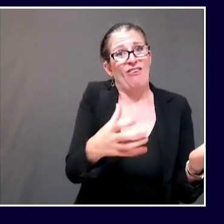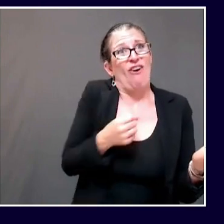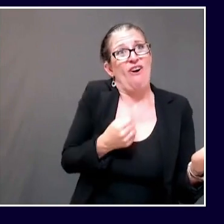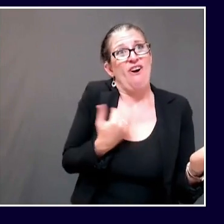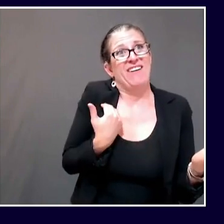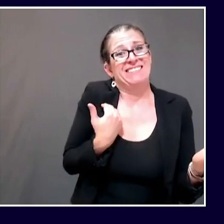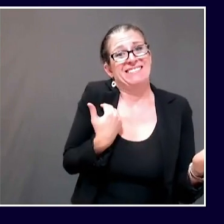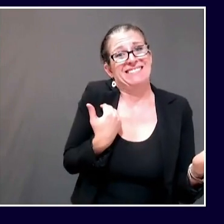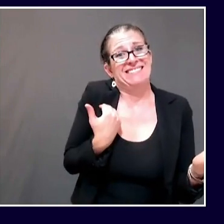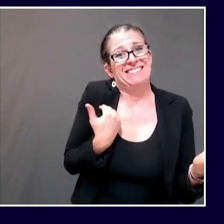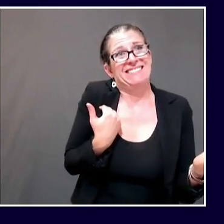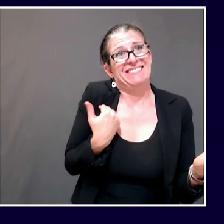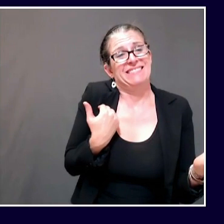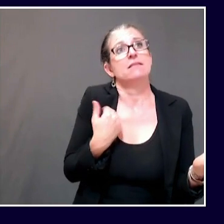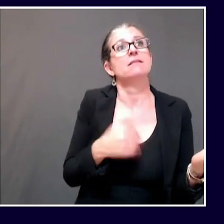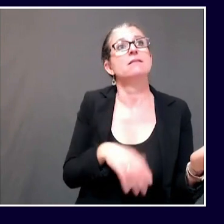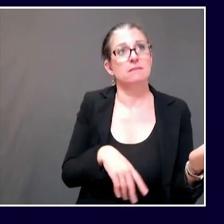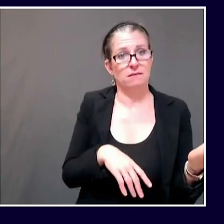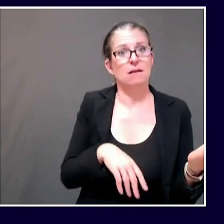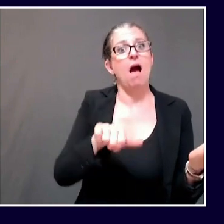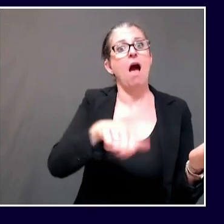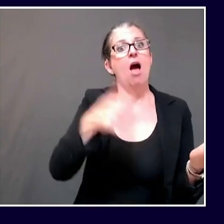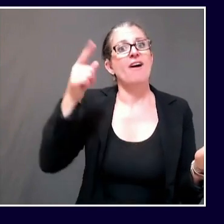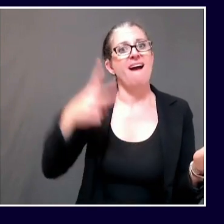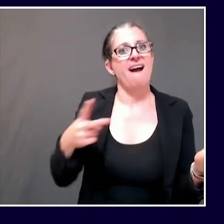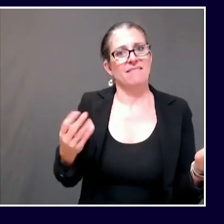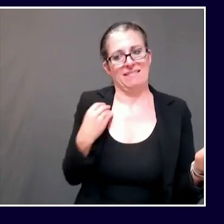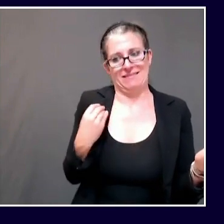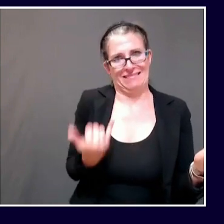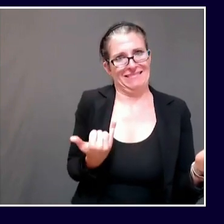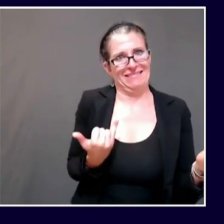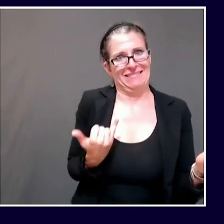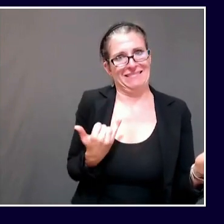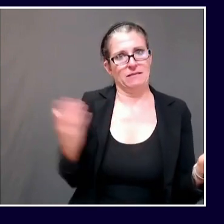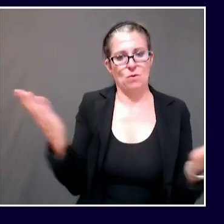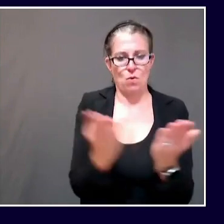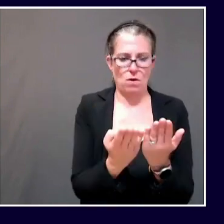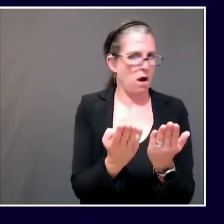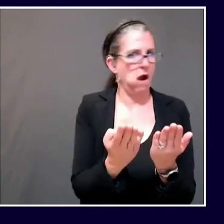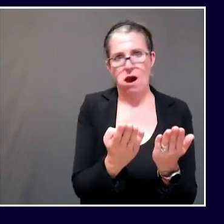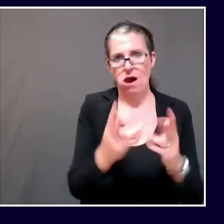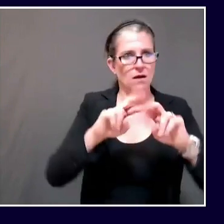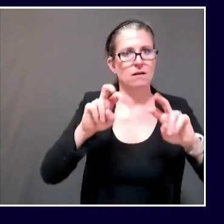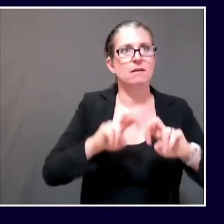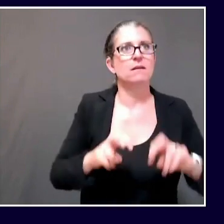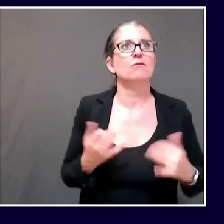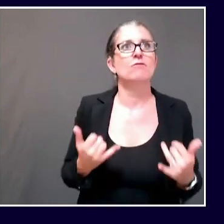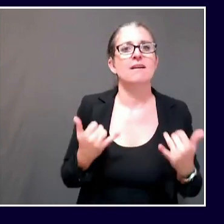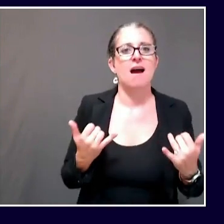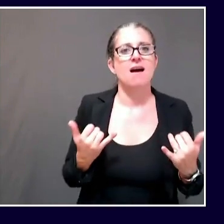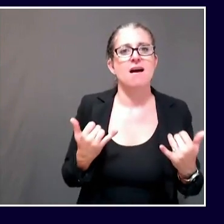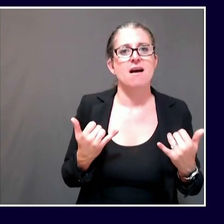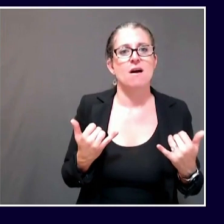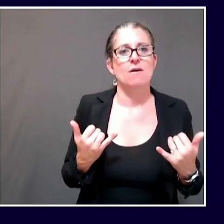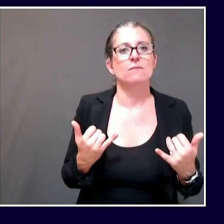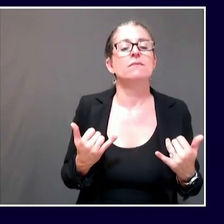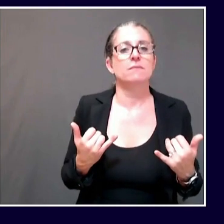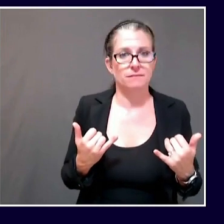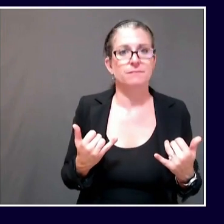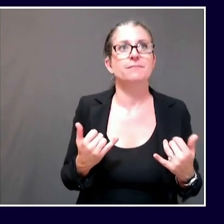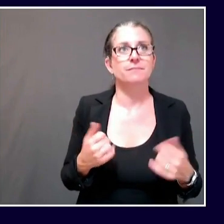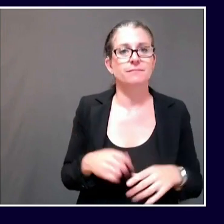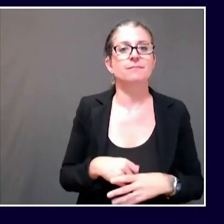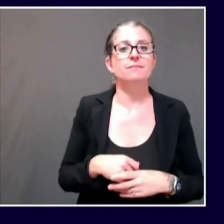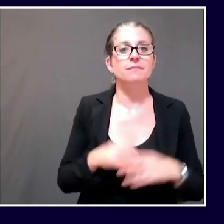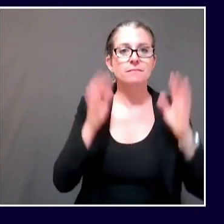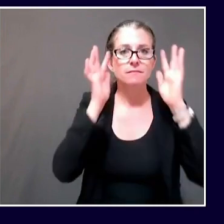did ask us for our opinion. We will certainly provide Maine Principals Association with our views, including